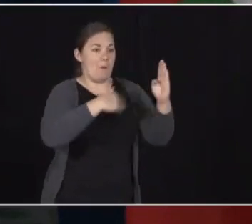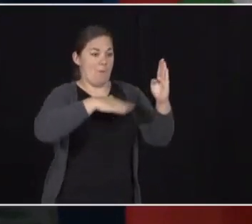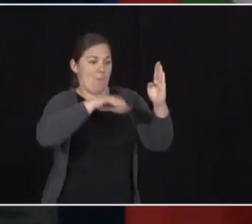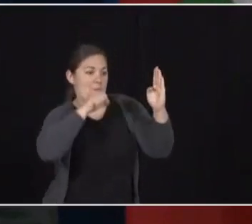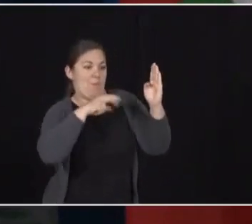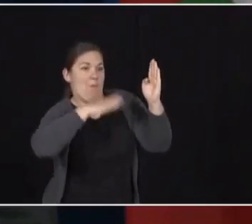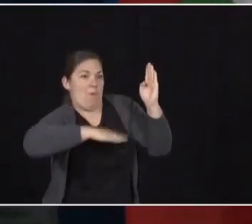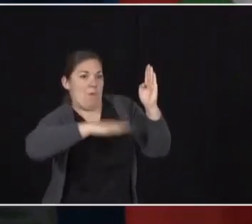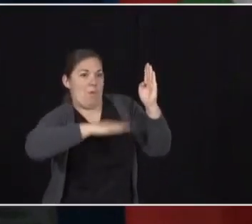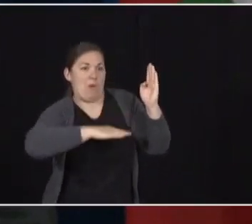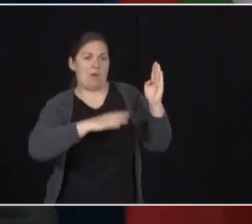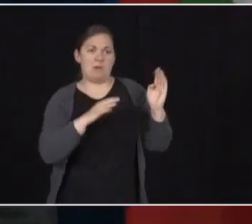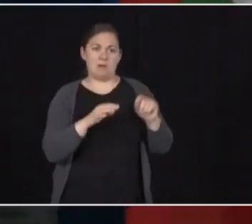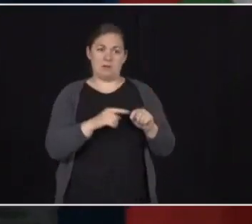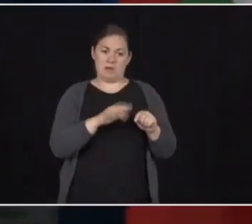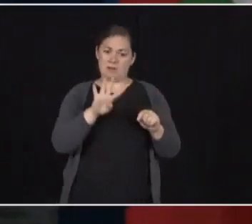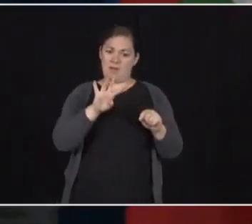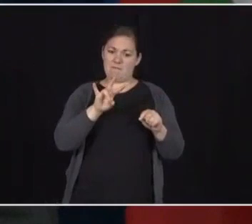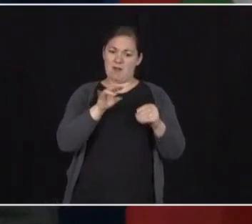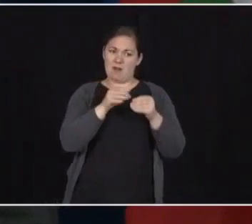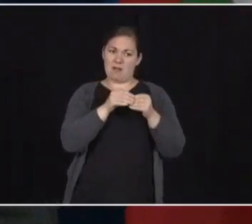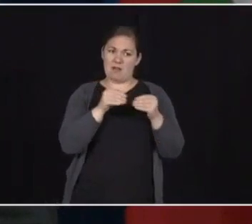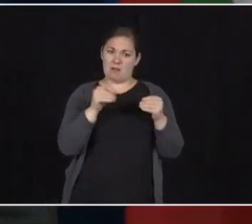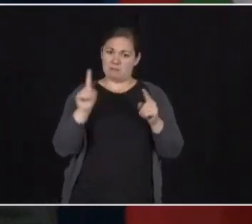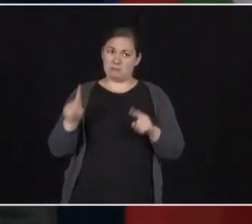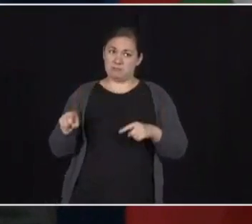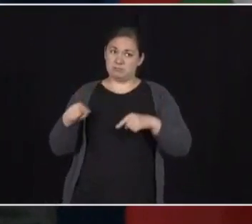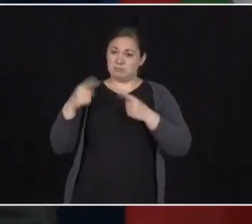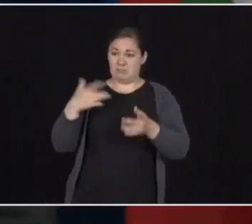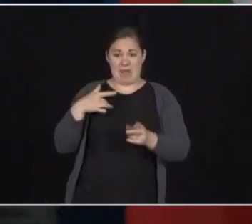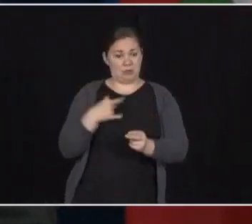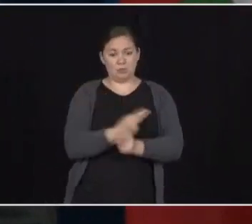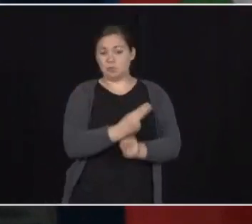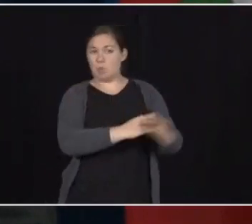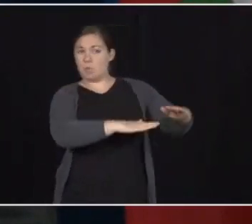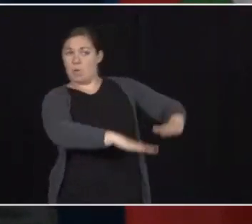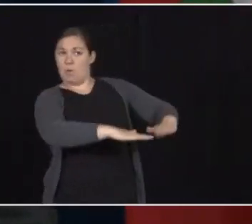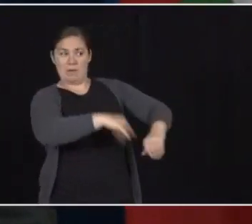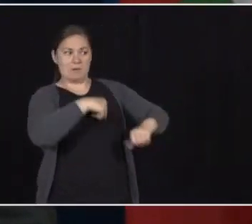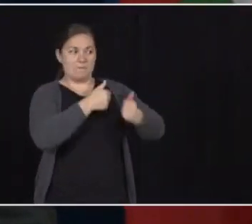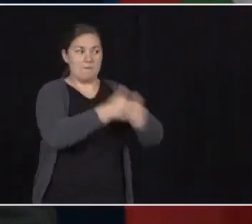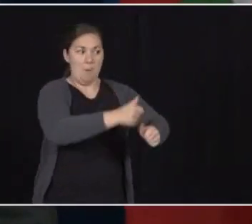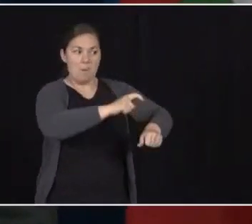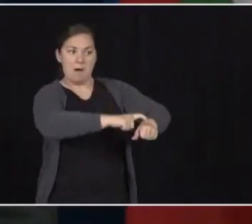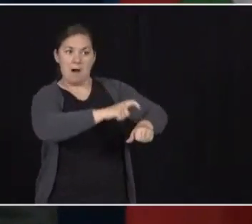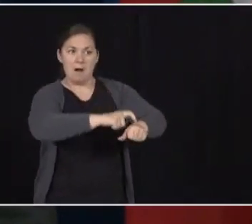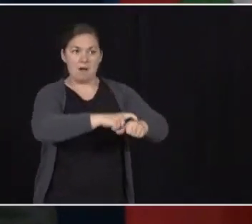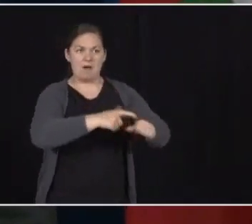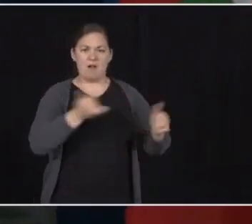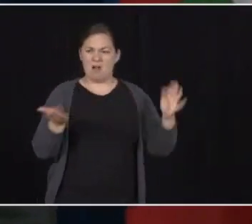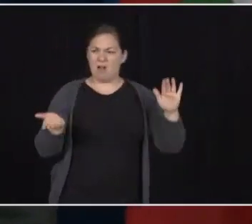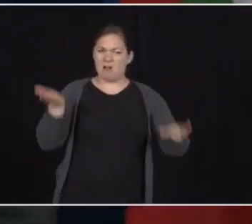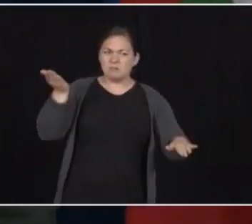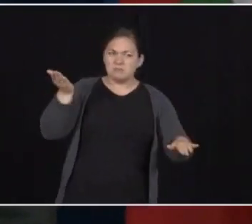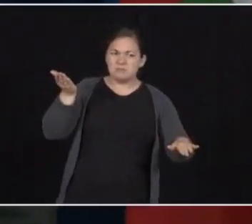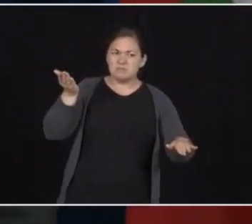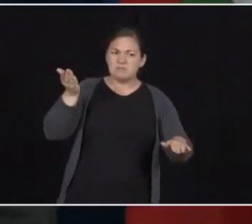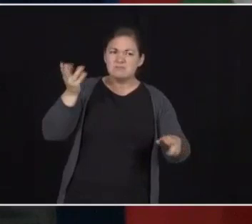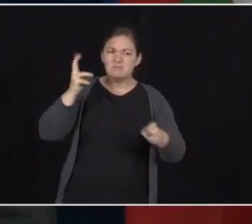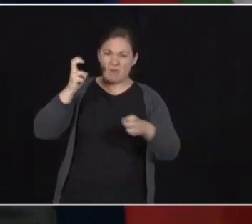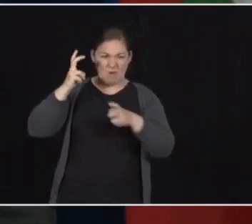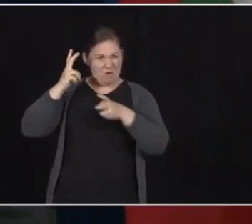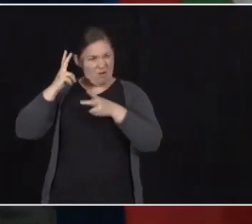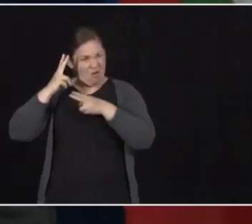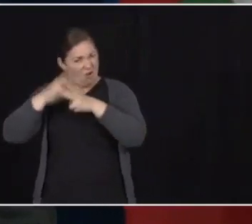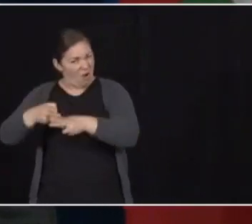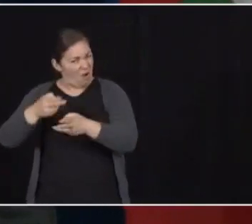of time of use that a lot of us were enjoying for the past couple of months. Premier, how can you really call this relief when everyone across